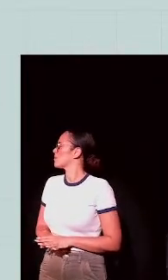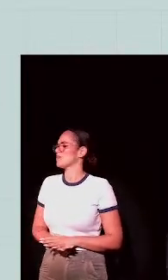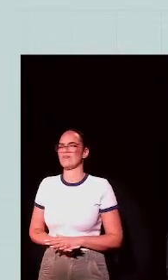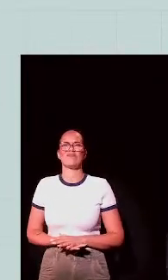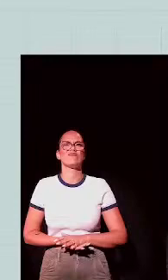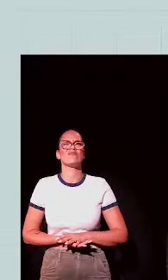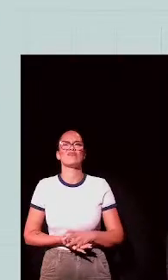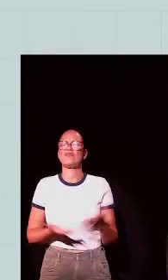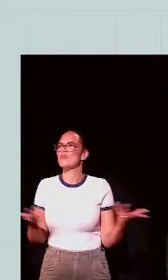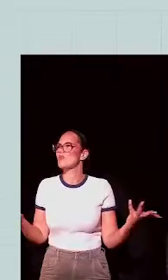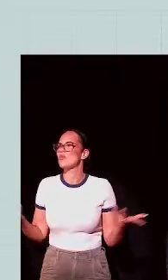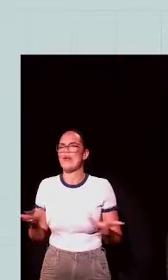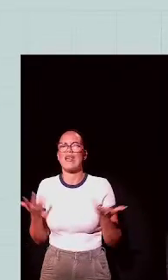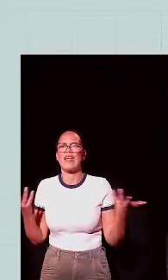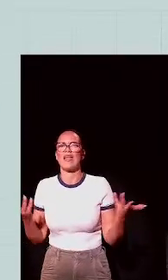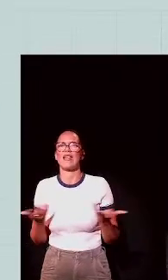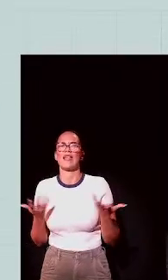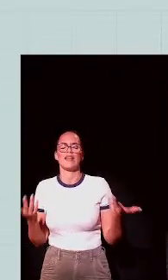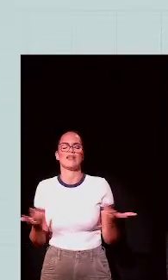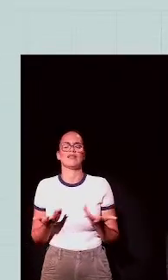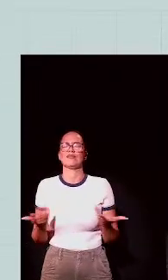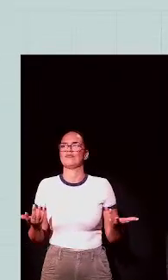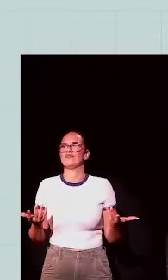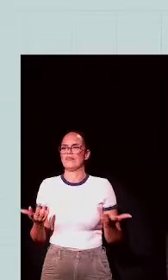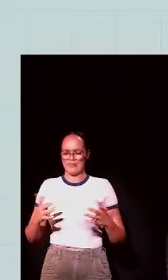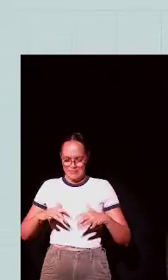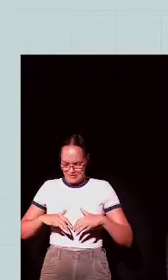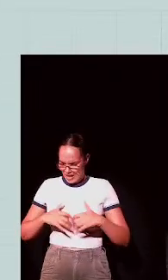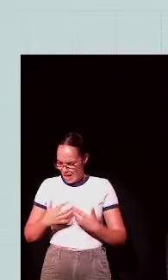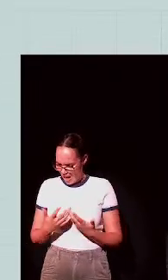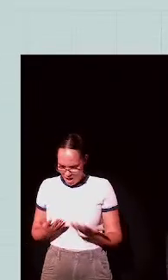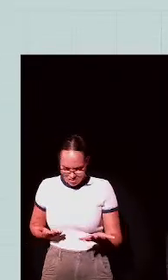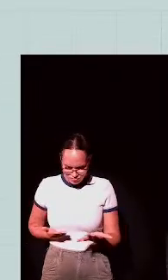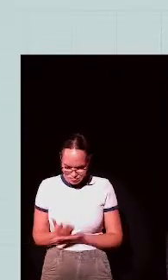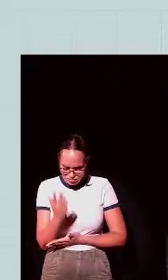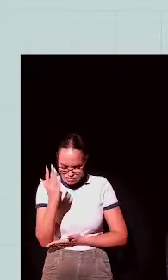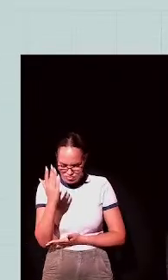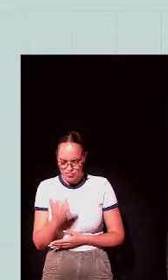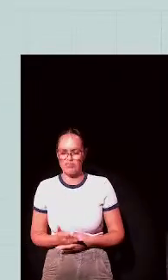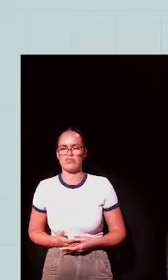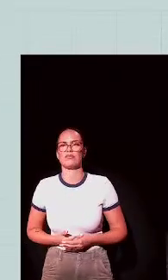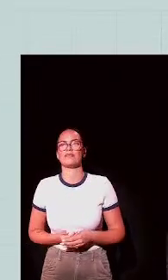how can I get through?